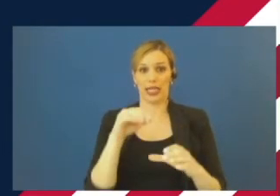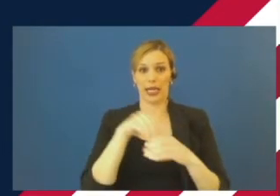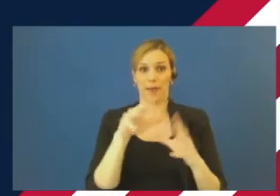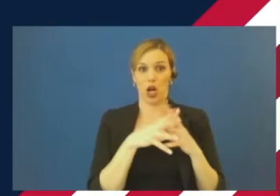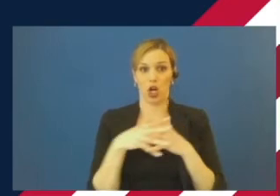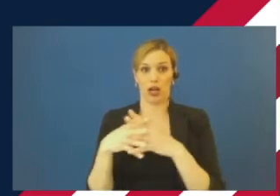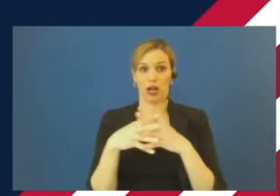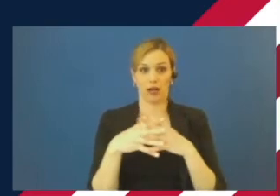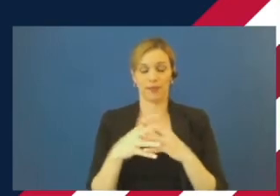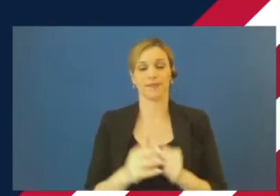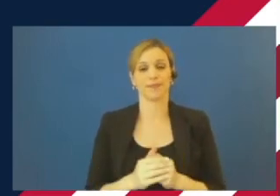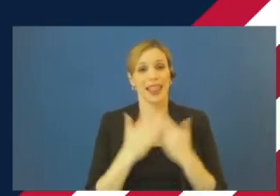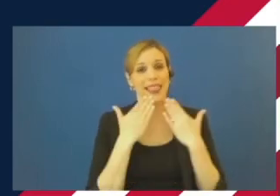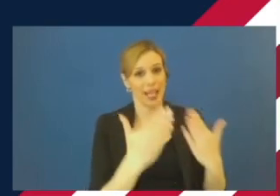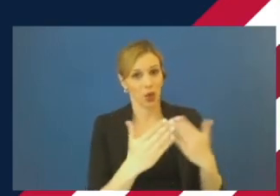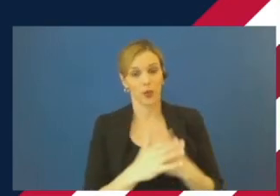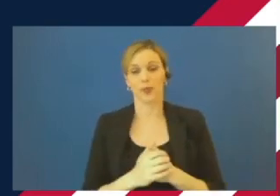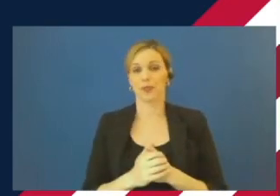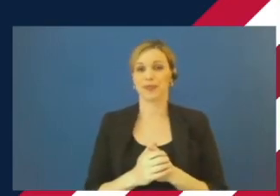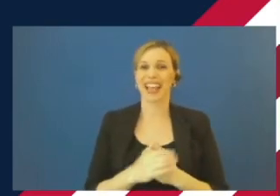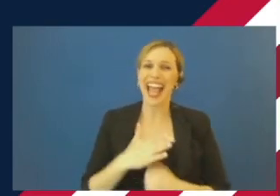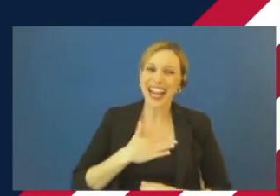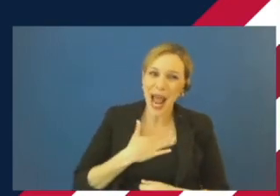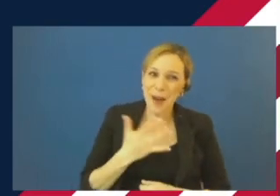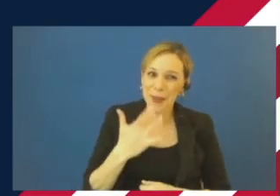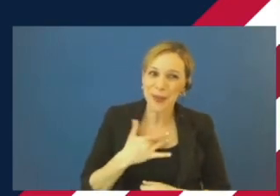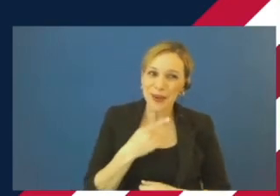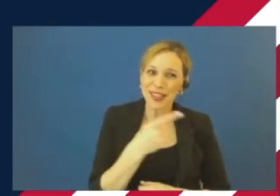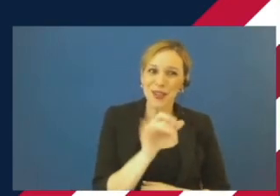All right, thank you and happy birthday, Mr. Wise.